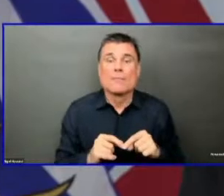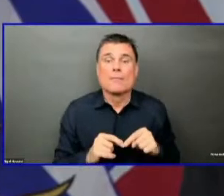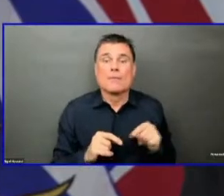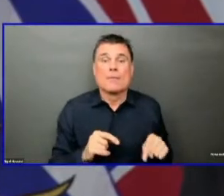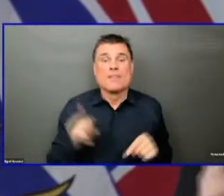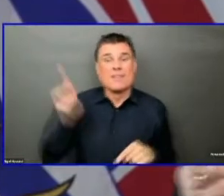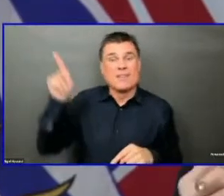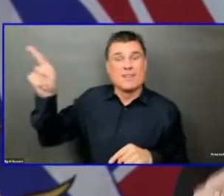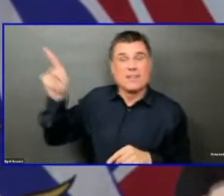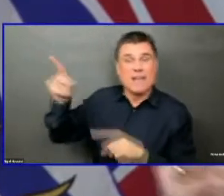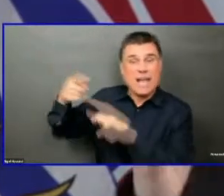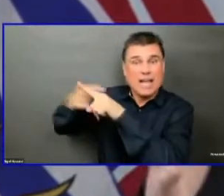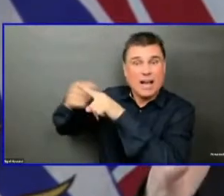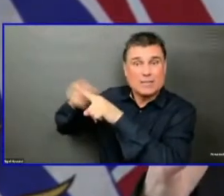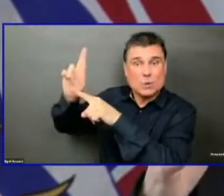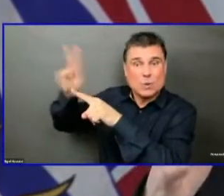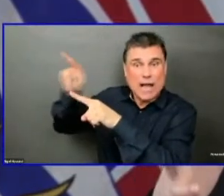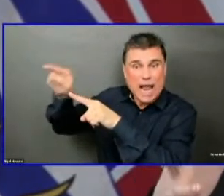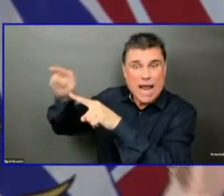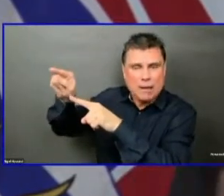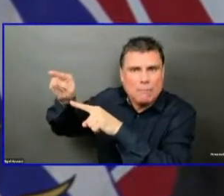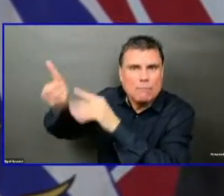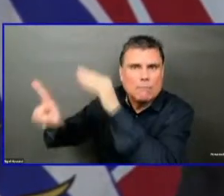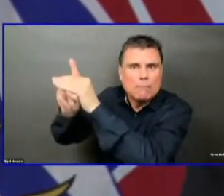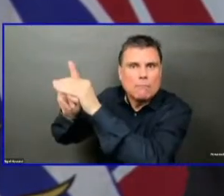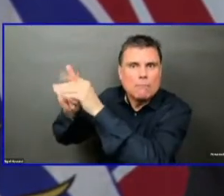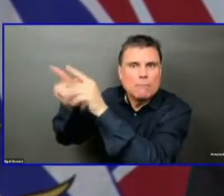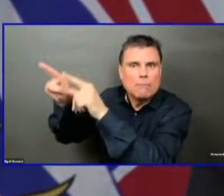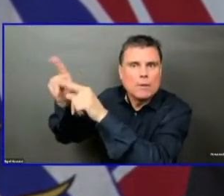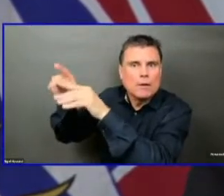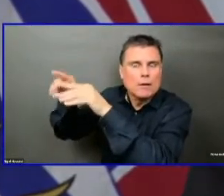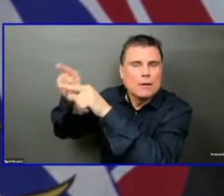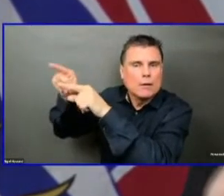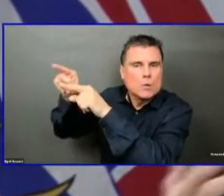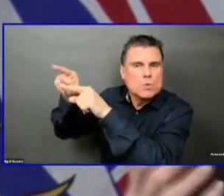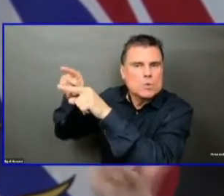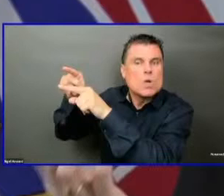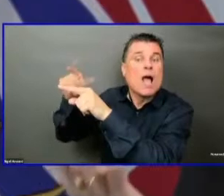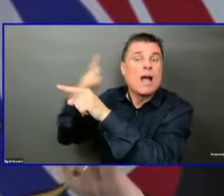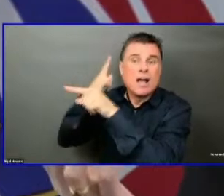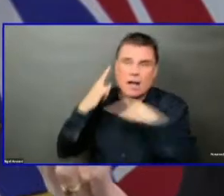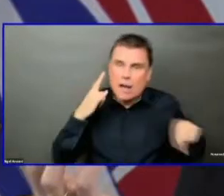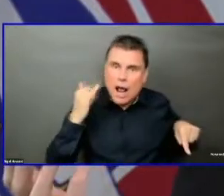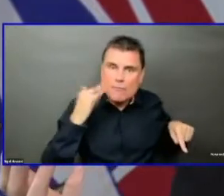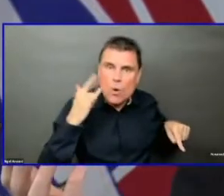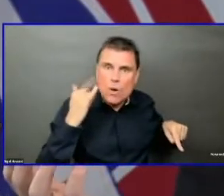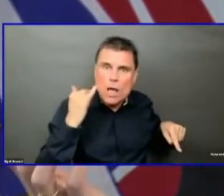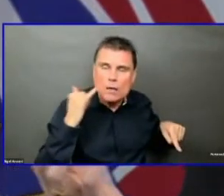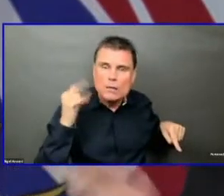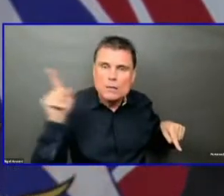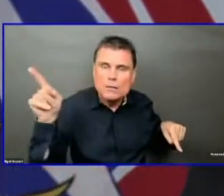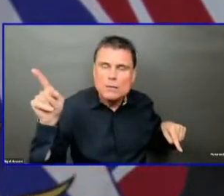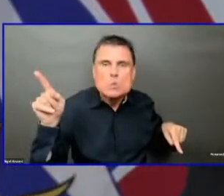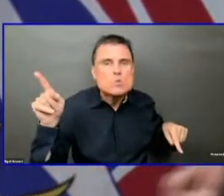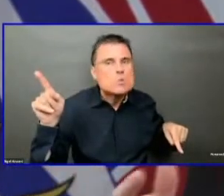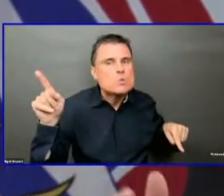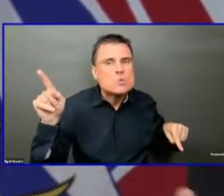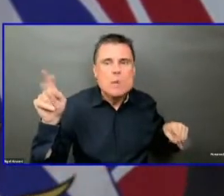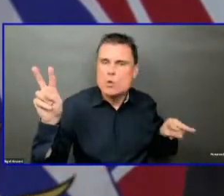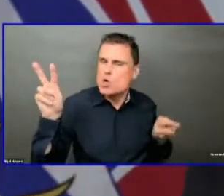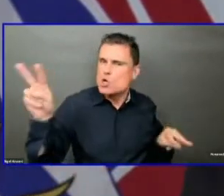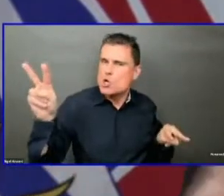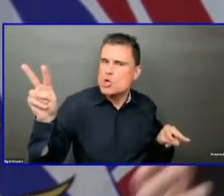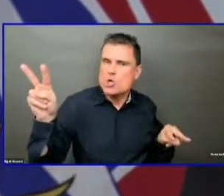So that's why we get fussed about wanting to reduce transmission. You know, we say, well, it doesn't seem to cause severe illness in